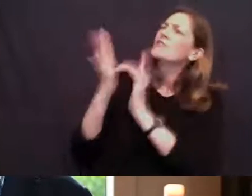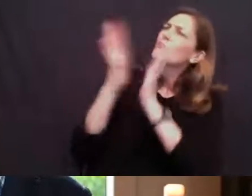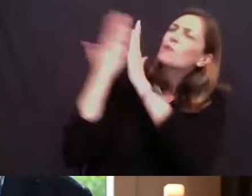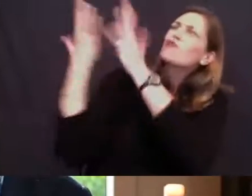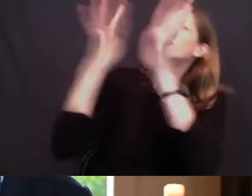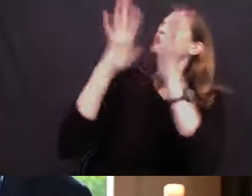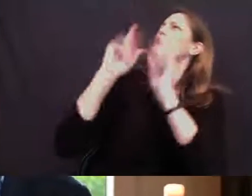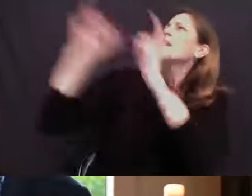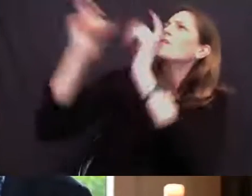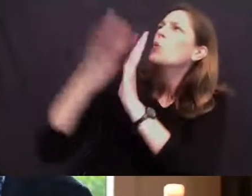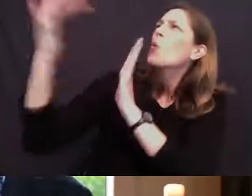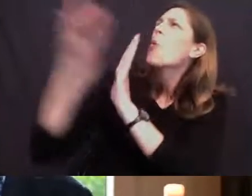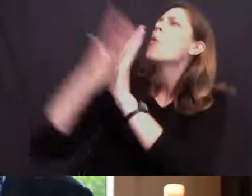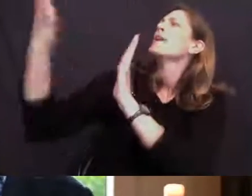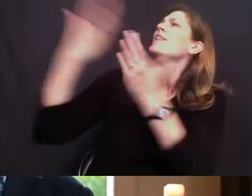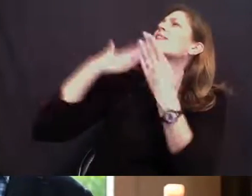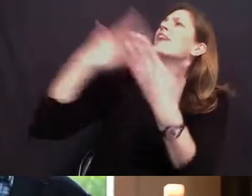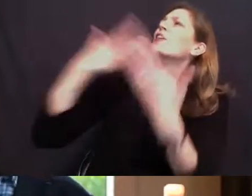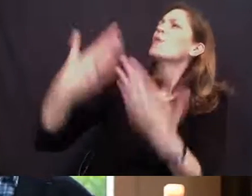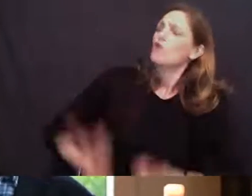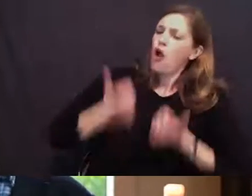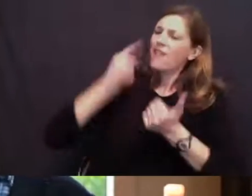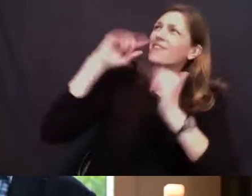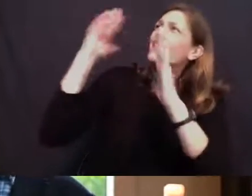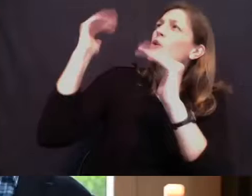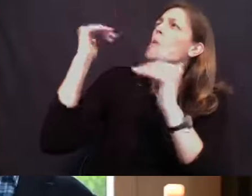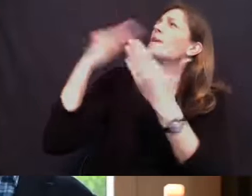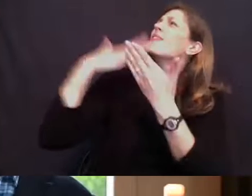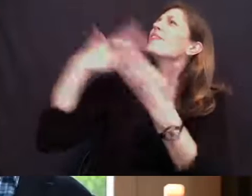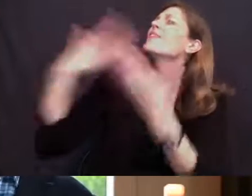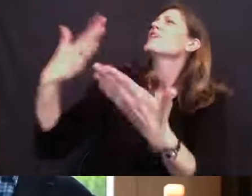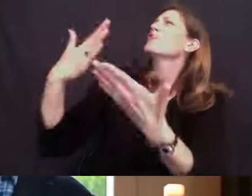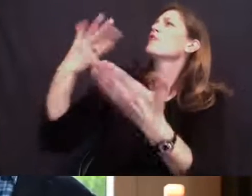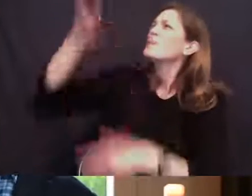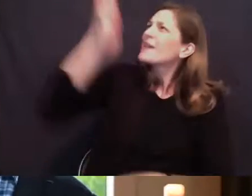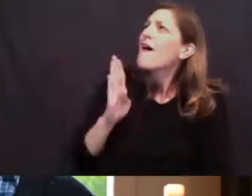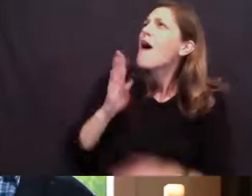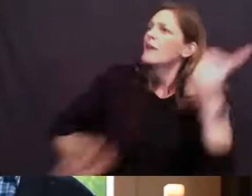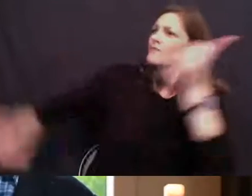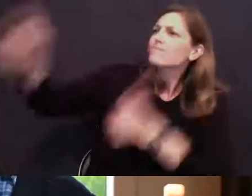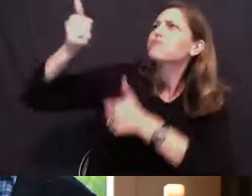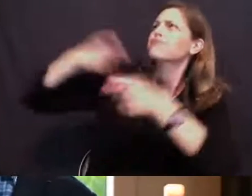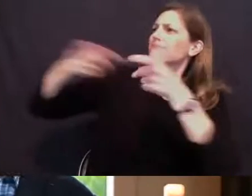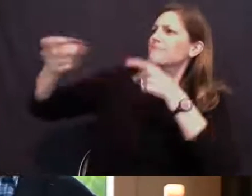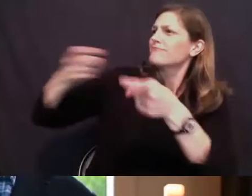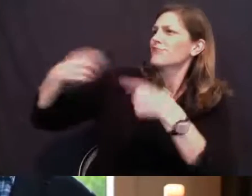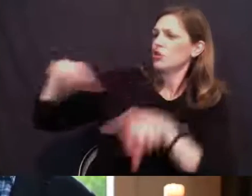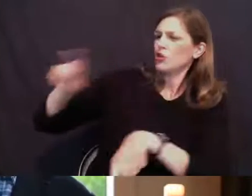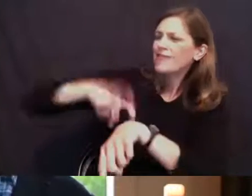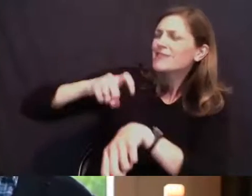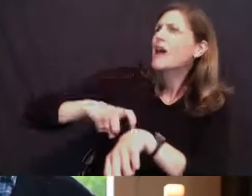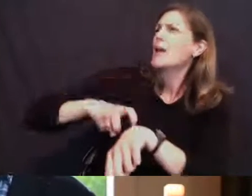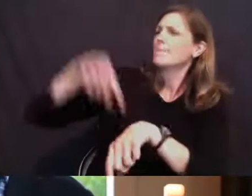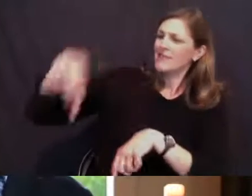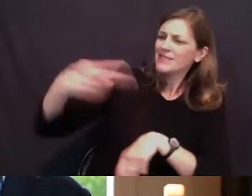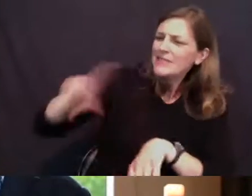you glory, thank you for this living hope, and thank you for being God and sovereign in this time and in this nation and